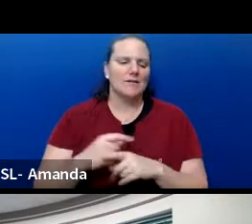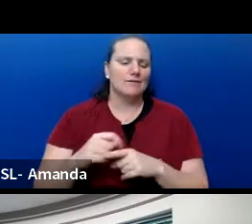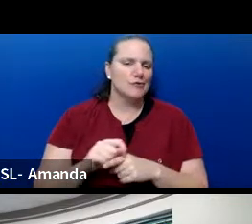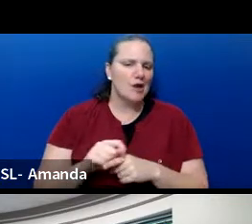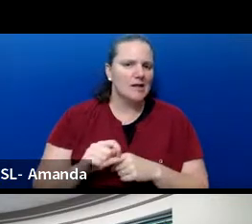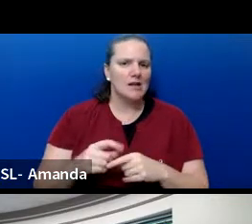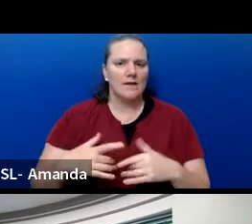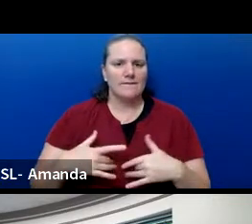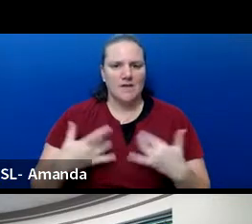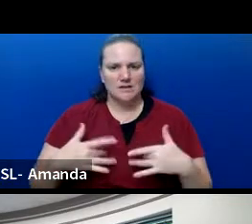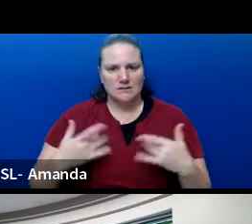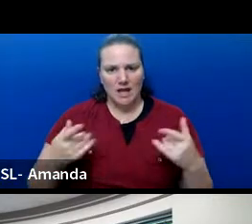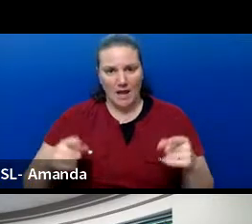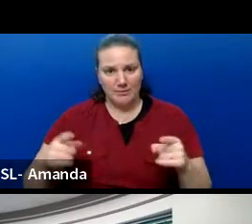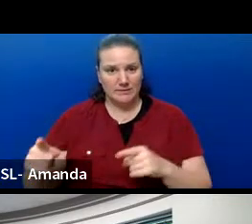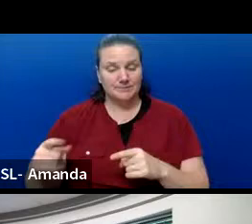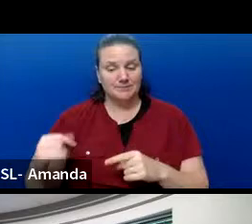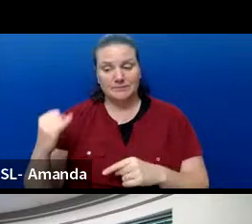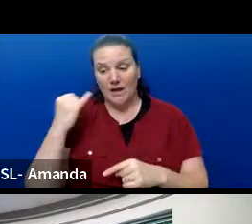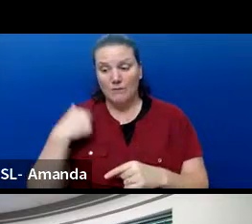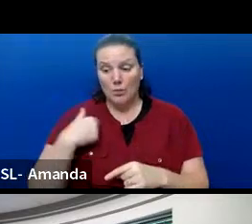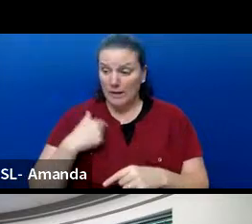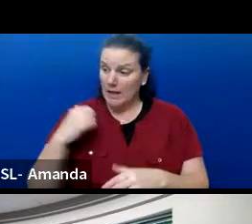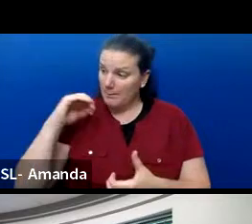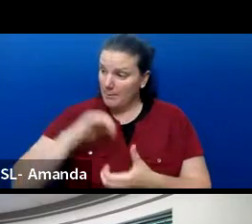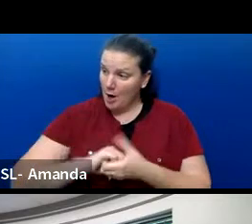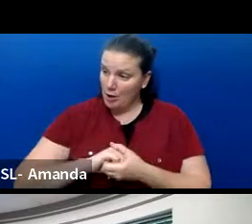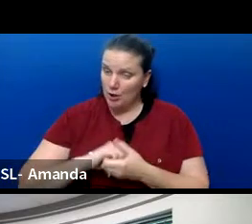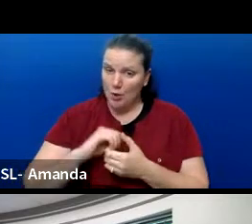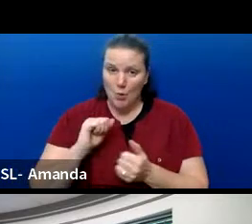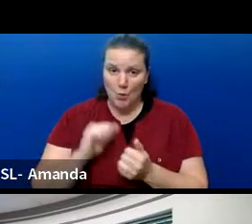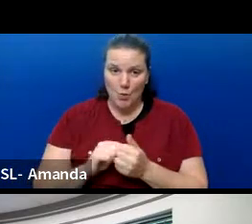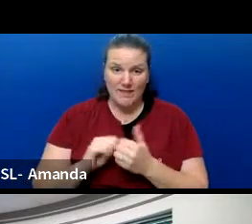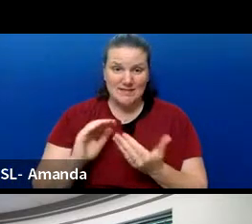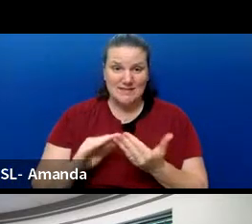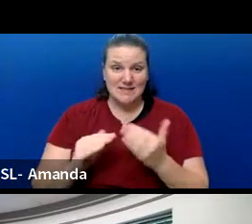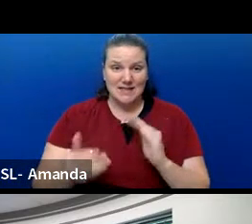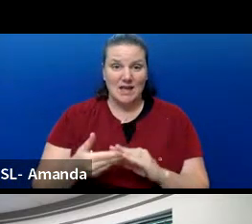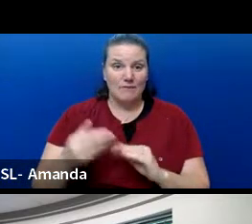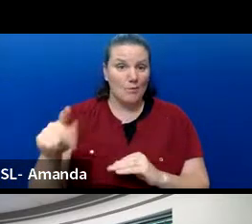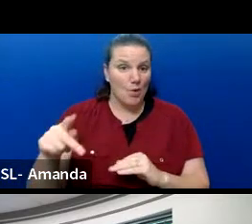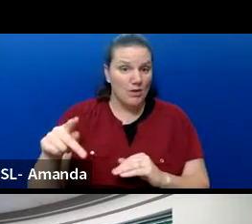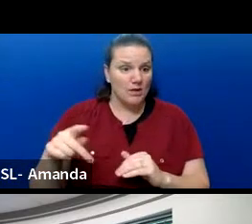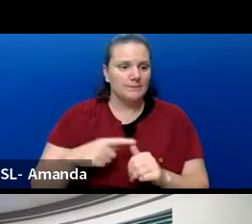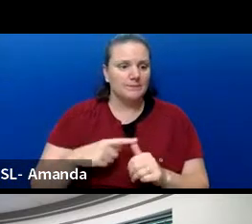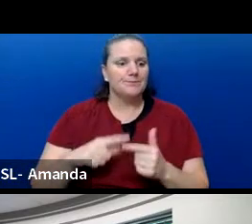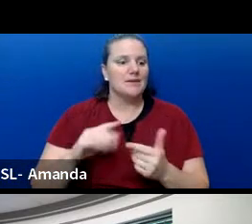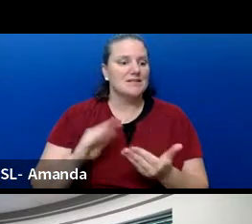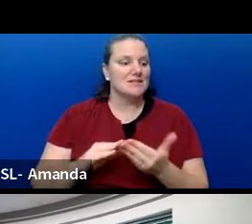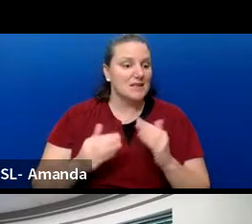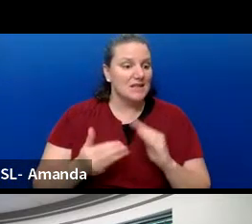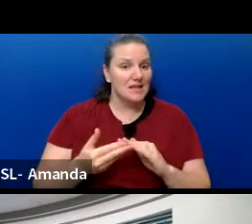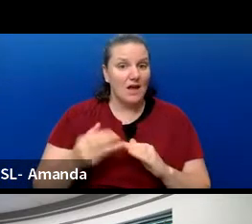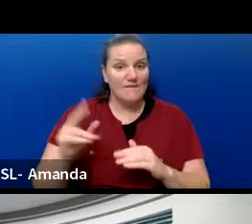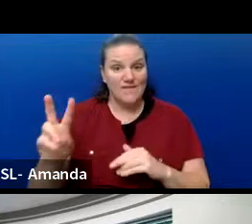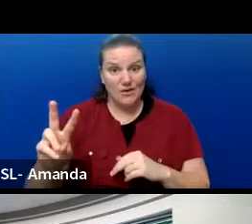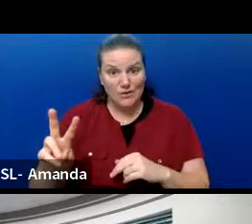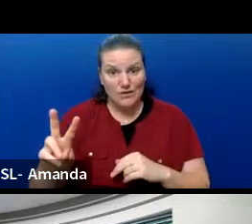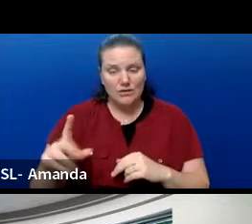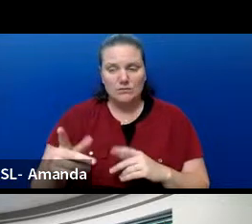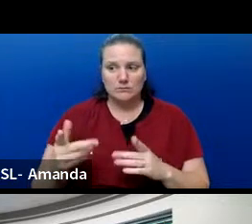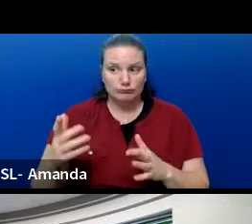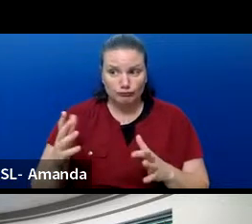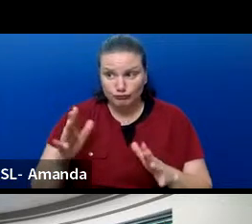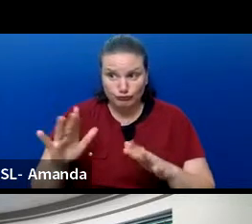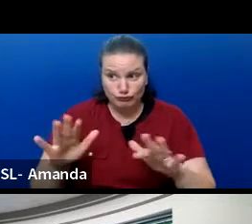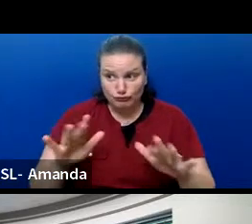events. If we can partner with the City of Portland, the City of Vancouver, and tap into things that